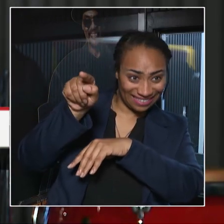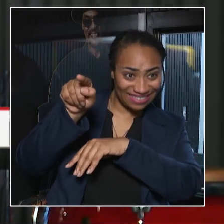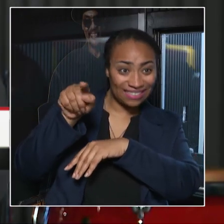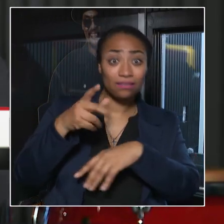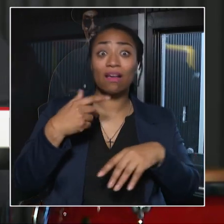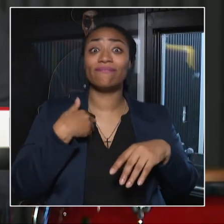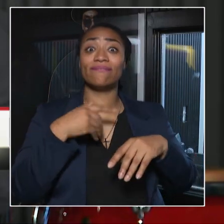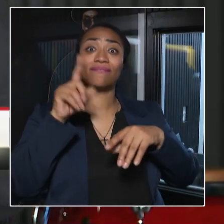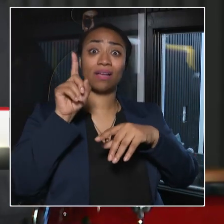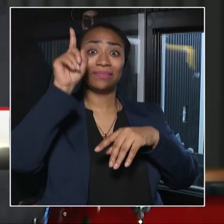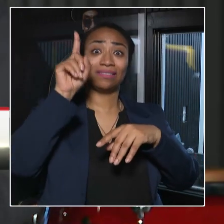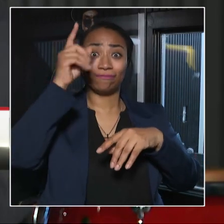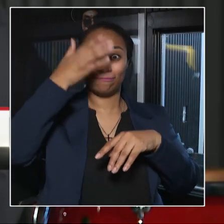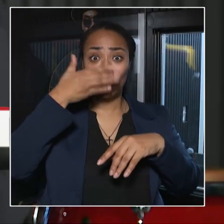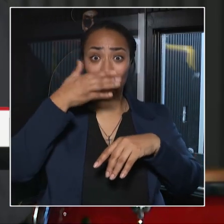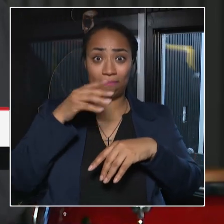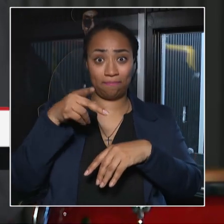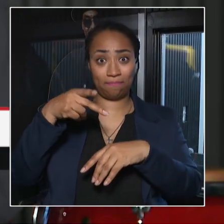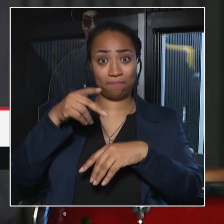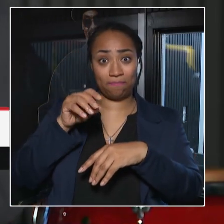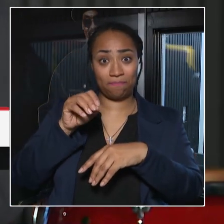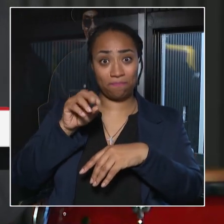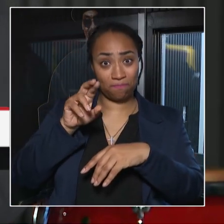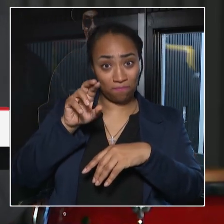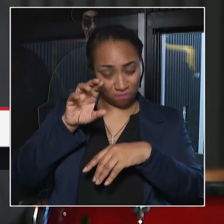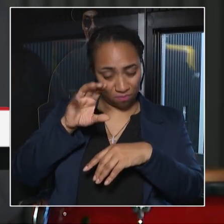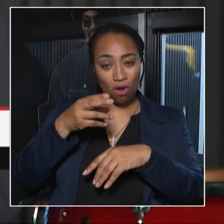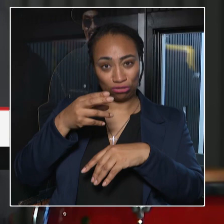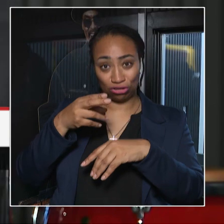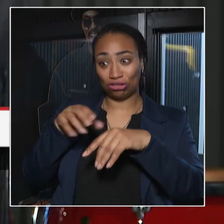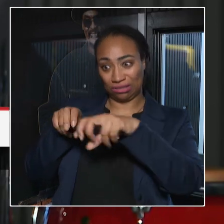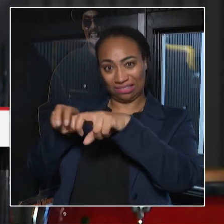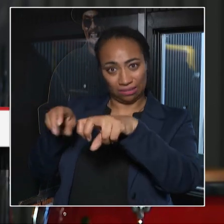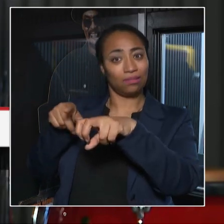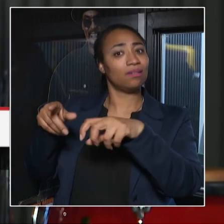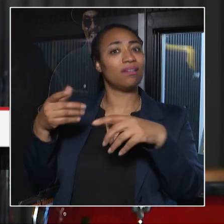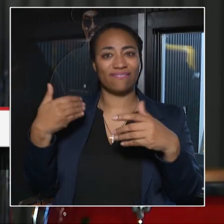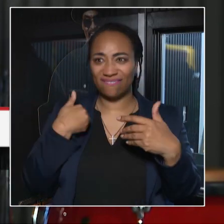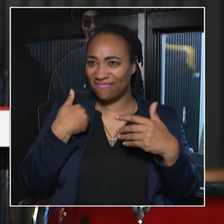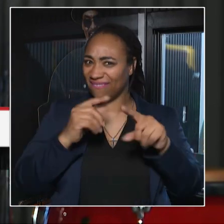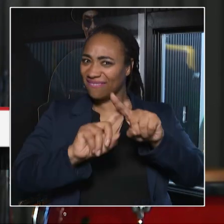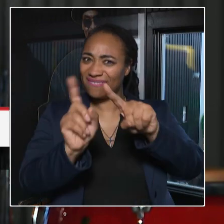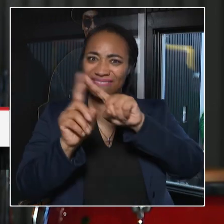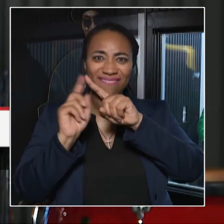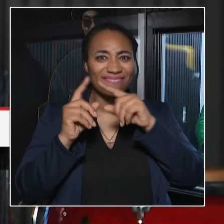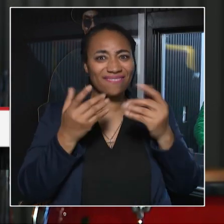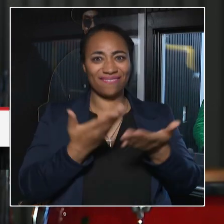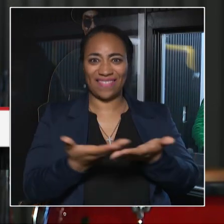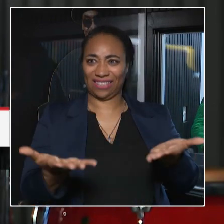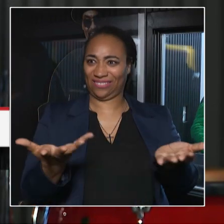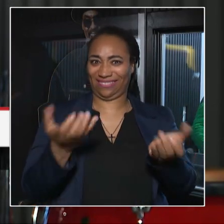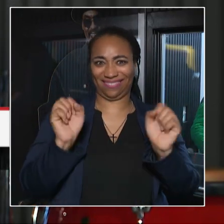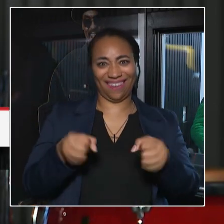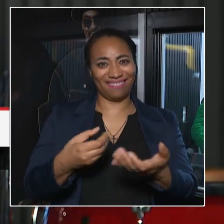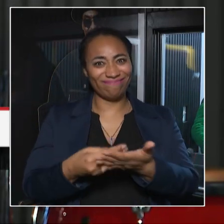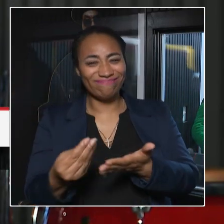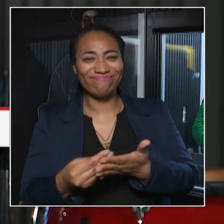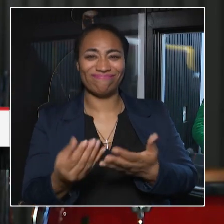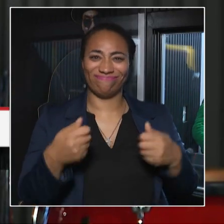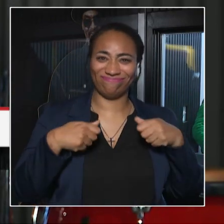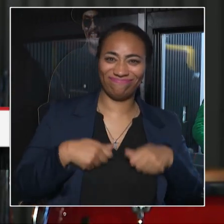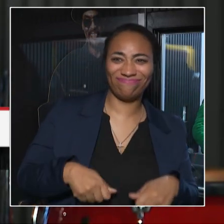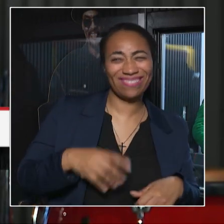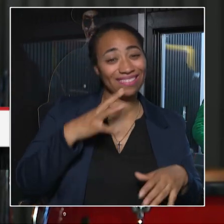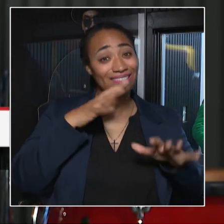Front Porch in Maryland. This in D.C. Yeah. So we're going to be recording right here on this stage,